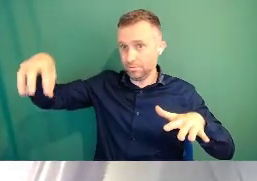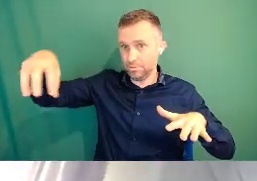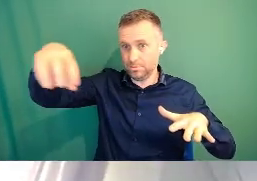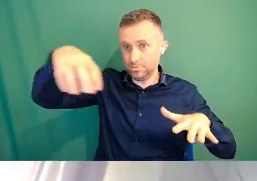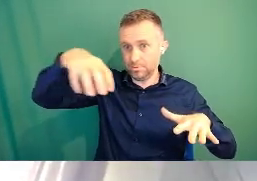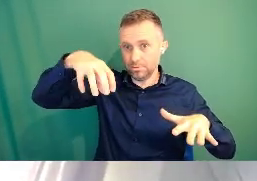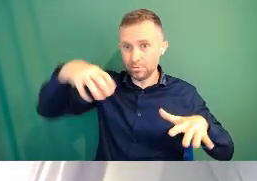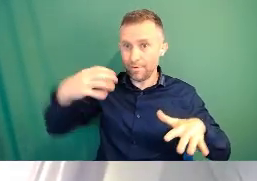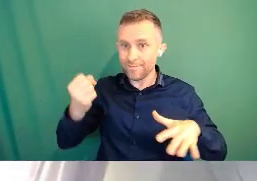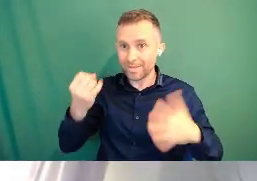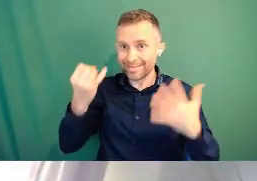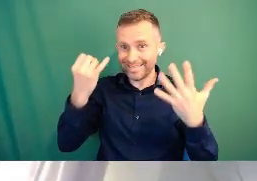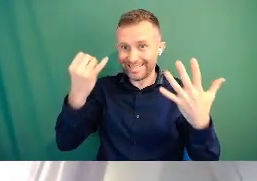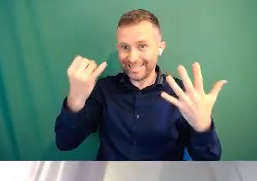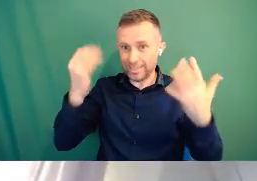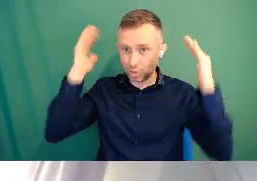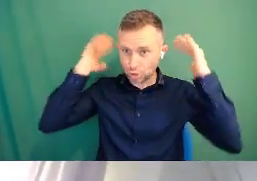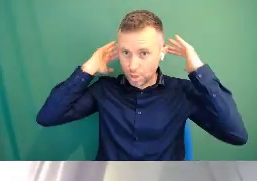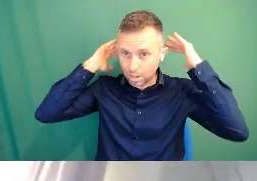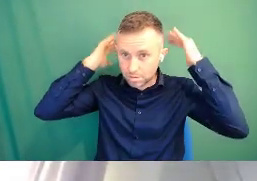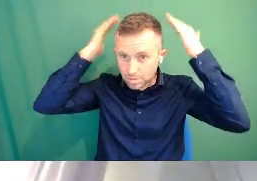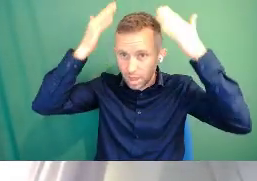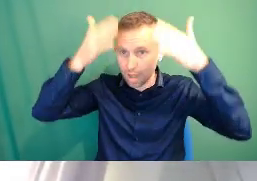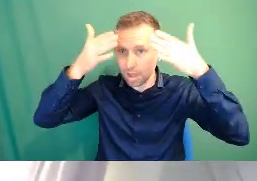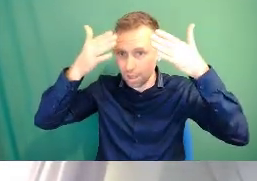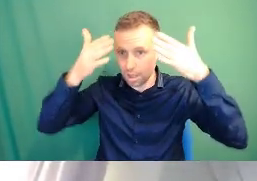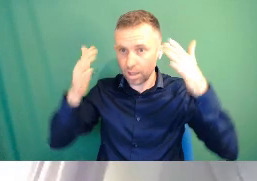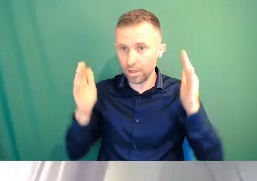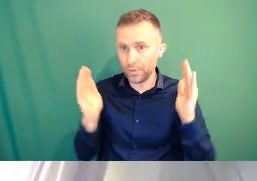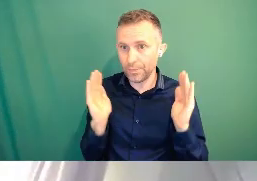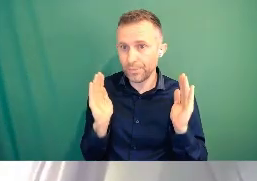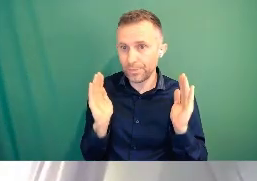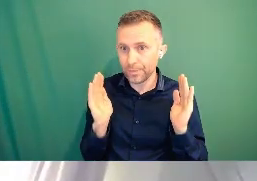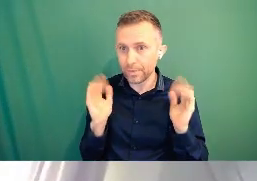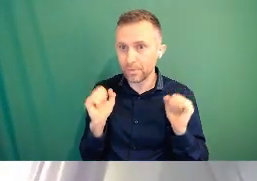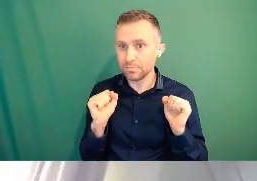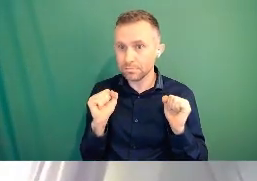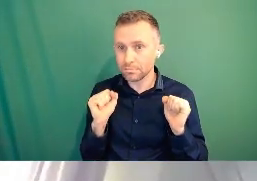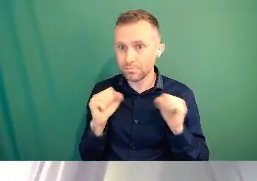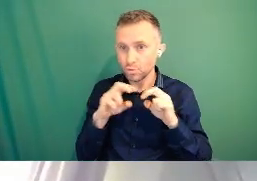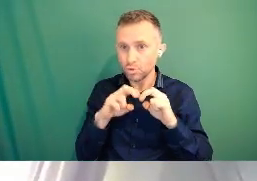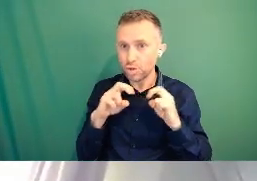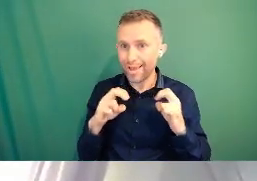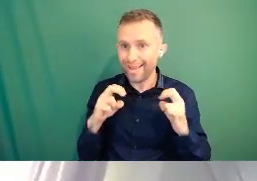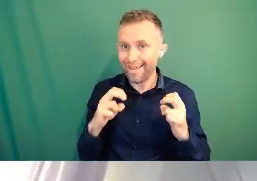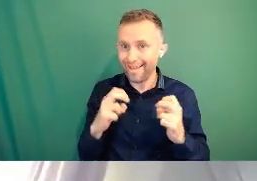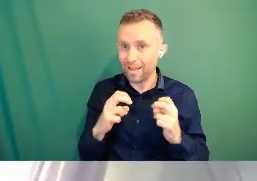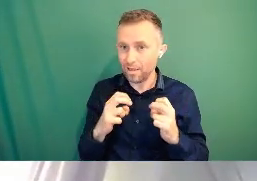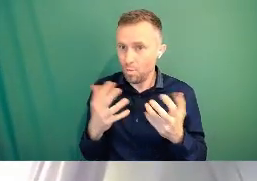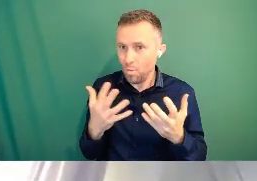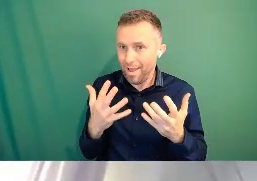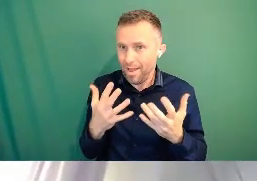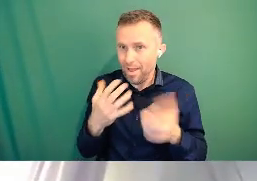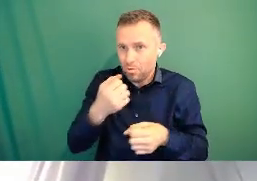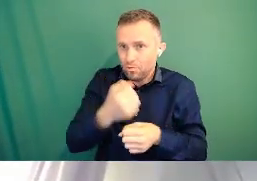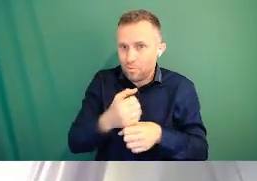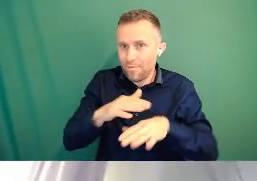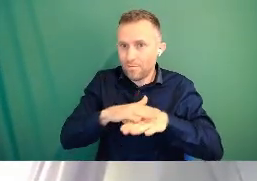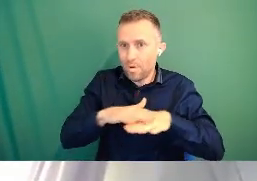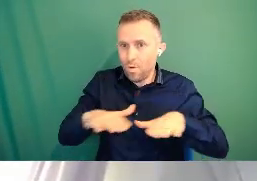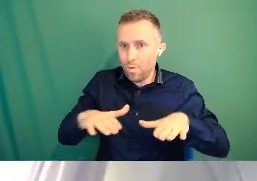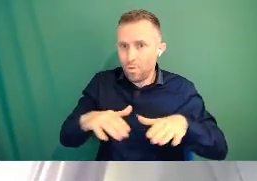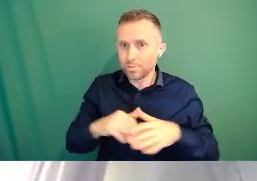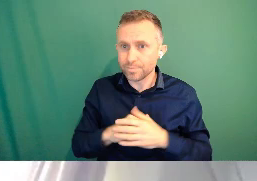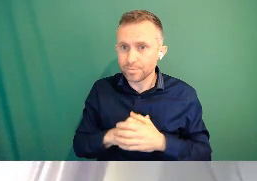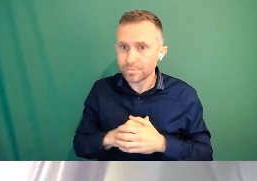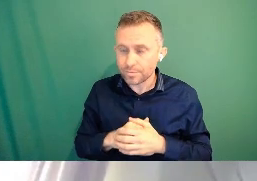trying to remember how many, 6, I think. There are 6 sheltered alcoves with seating in them as well. And that is on